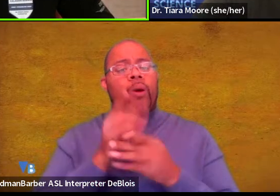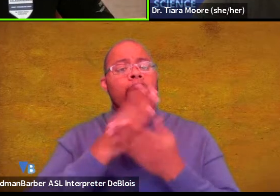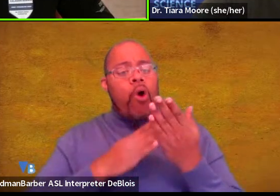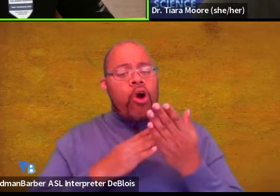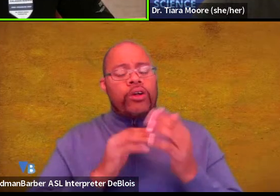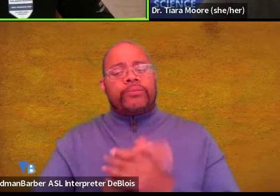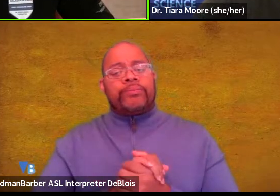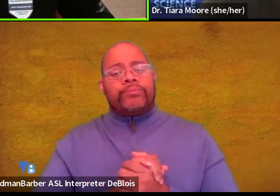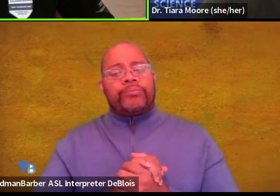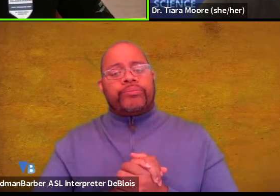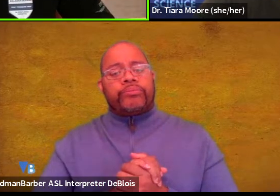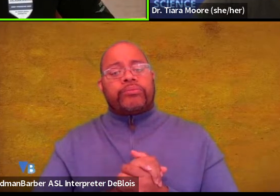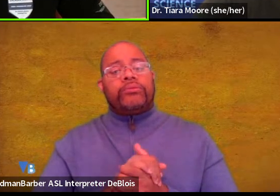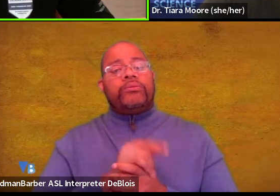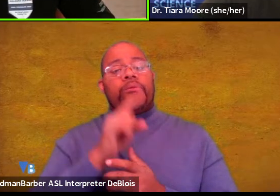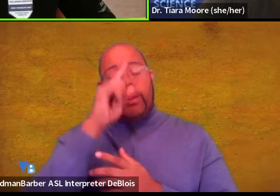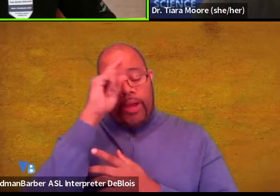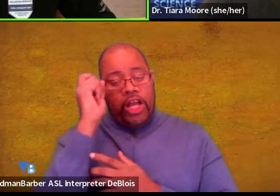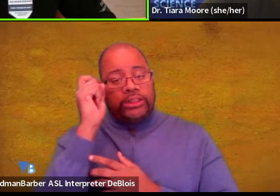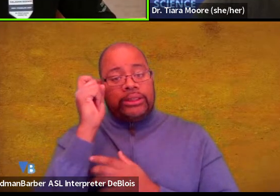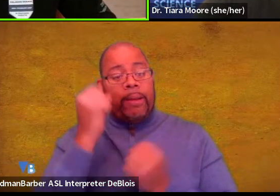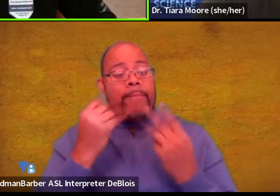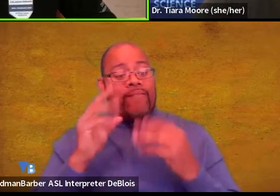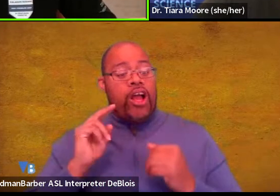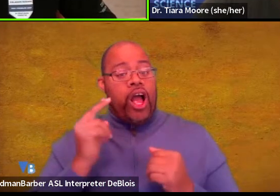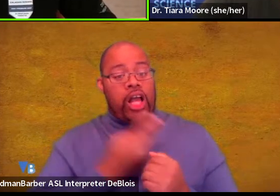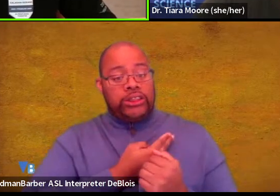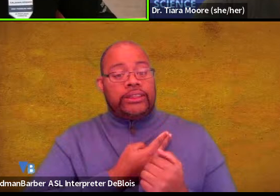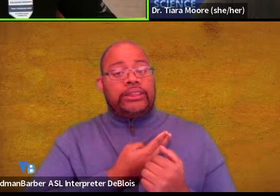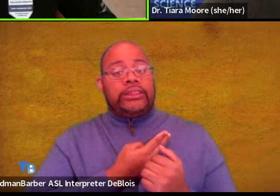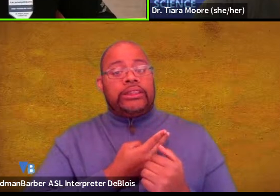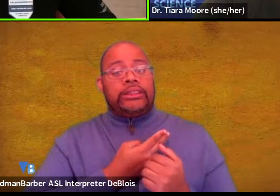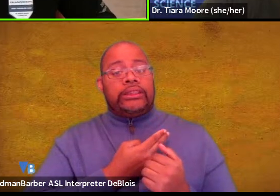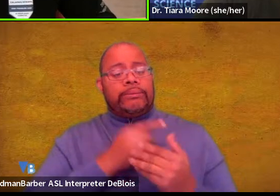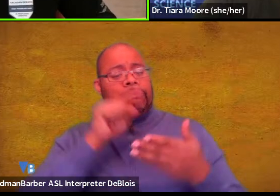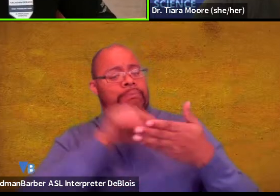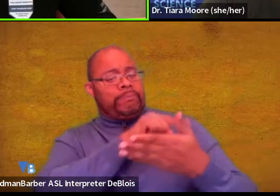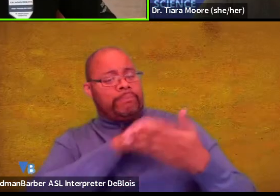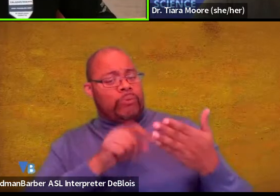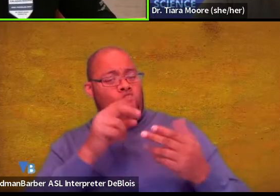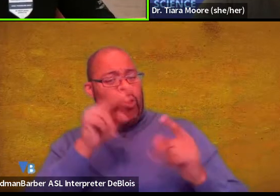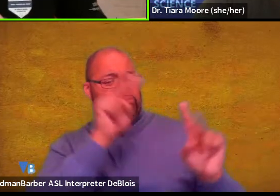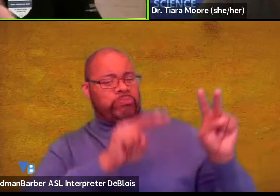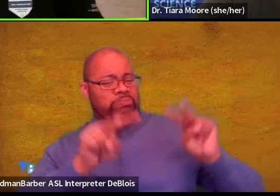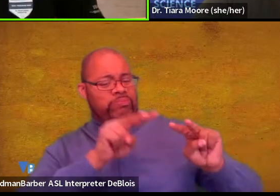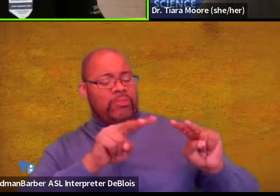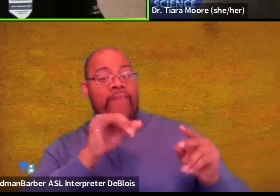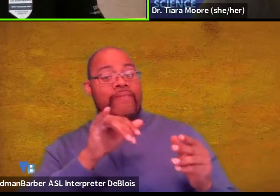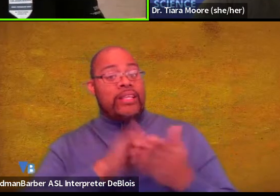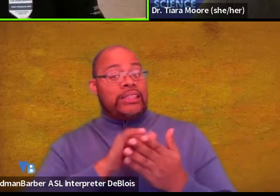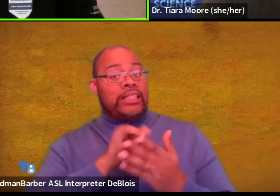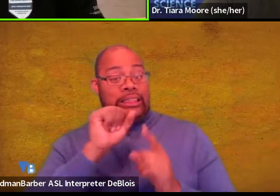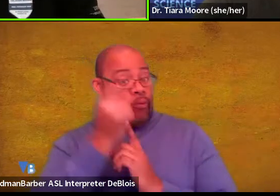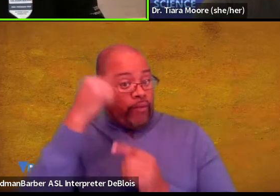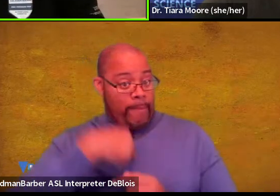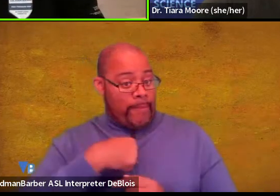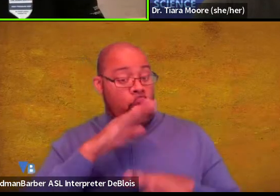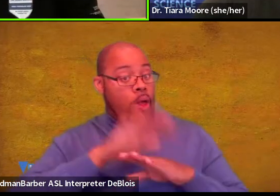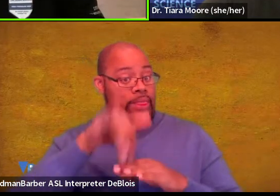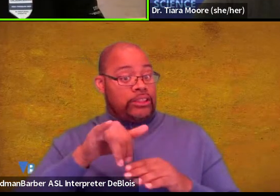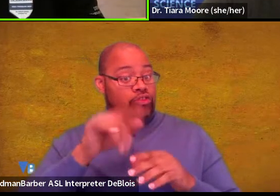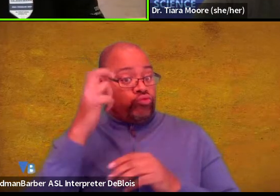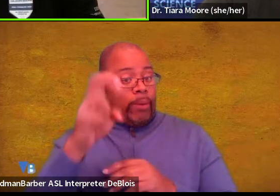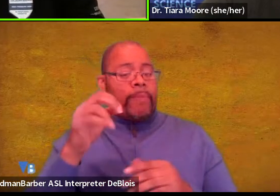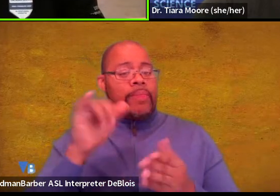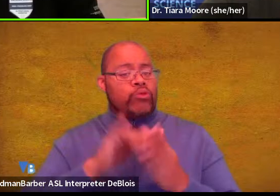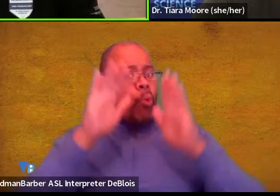it, because many of us are judged or viewed. And this was not the case for me on this expedition. It